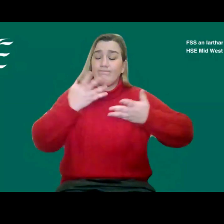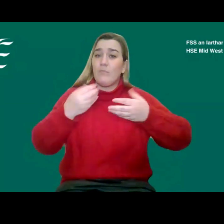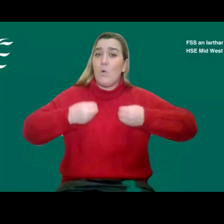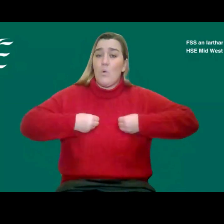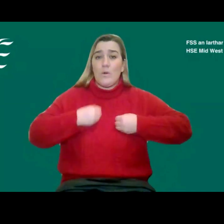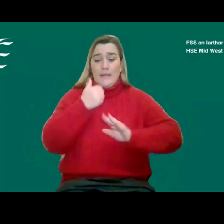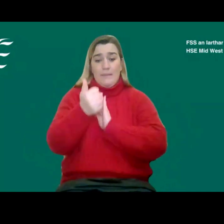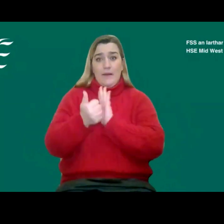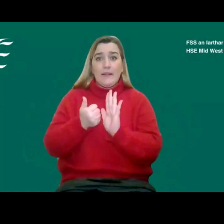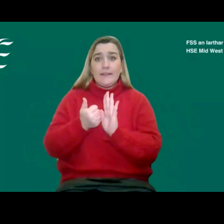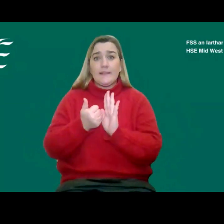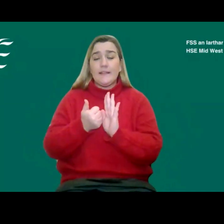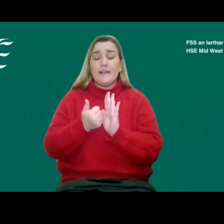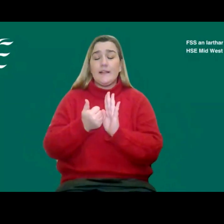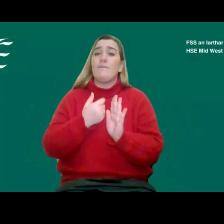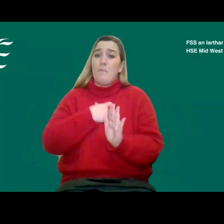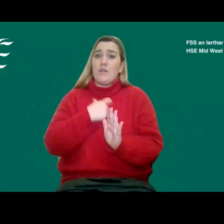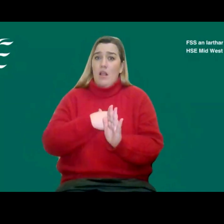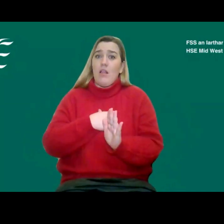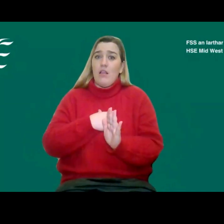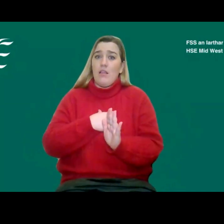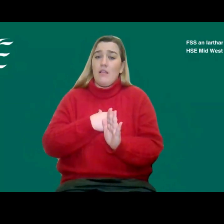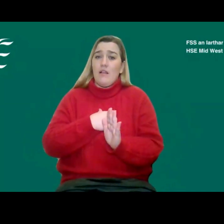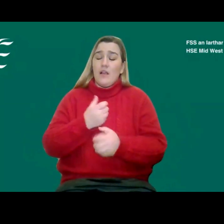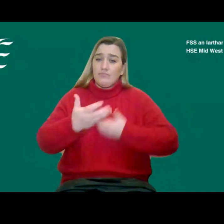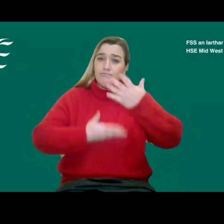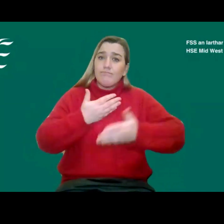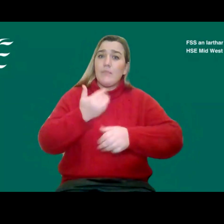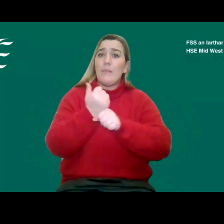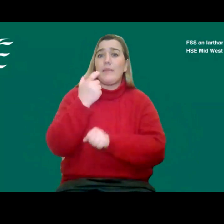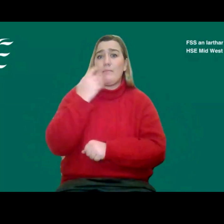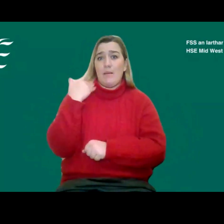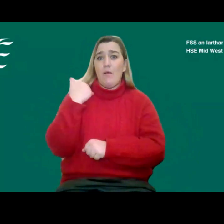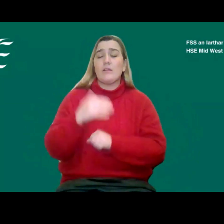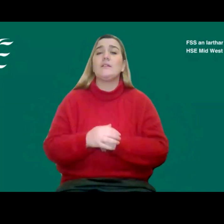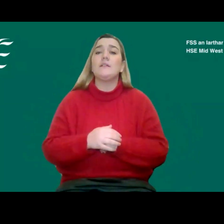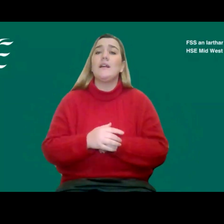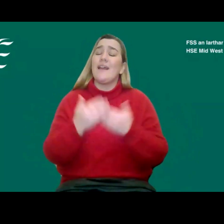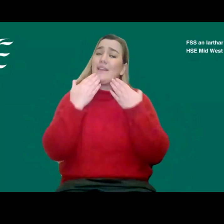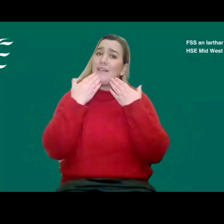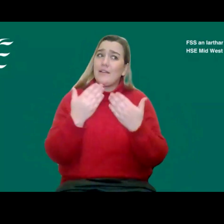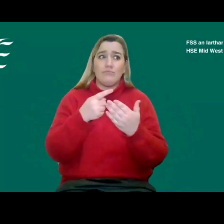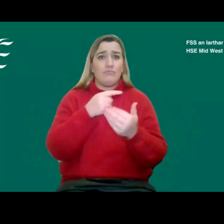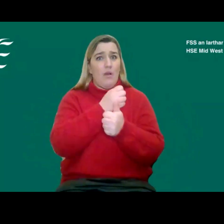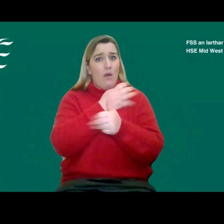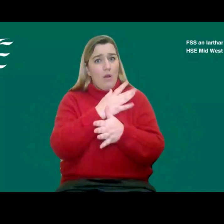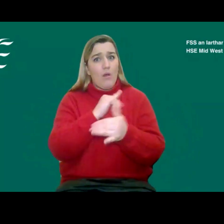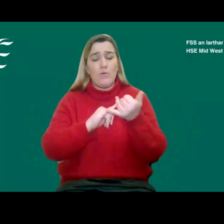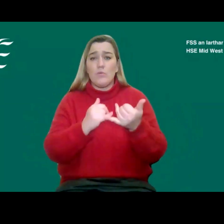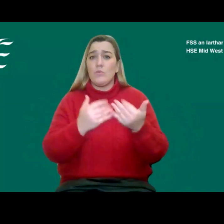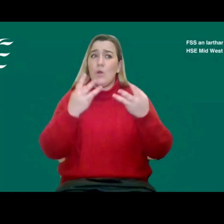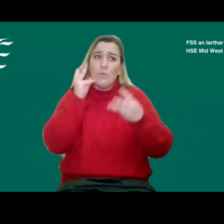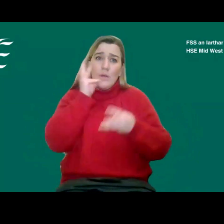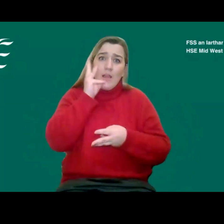their personal experience of menopause. I wish to thank each of them for their bravery in coming forward and sharing a part